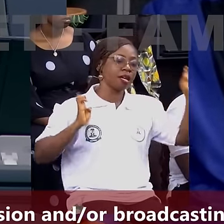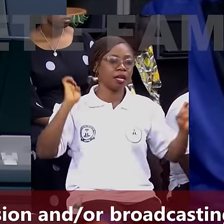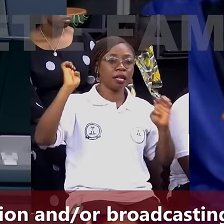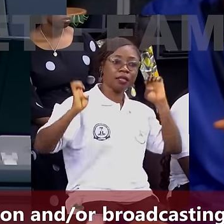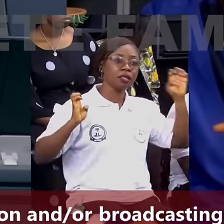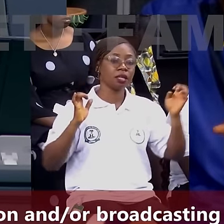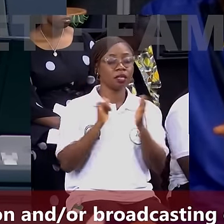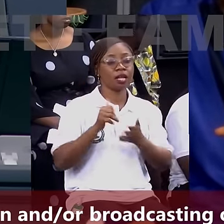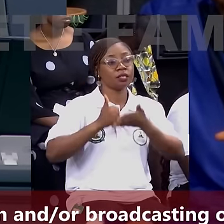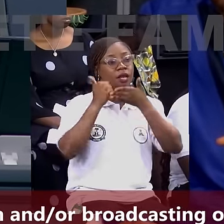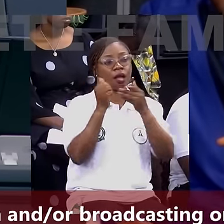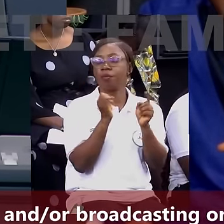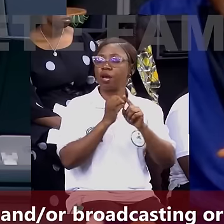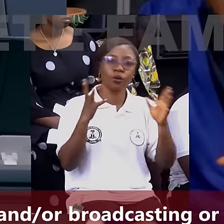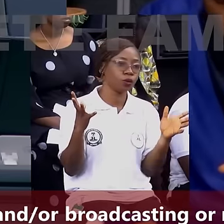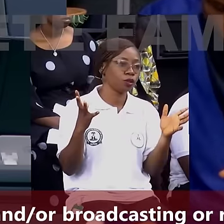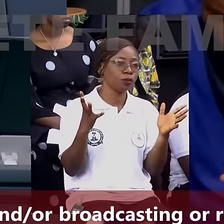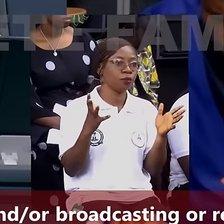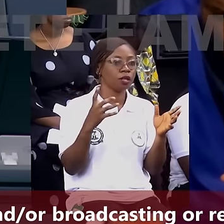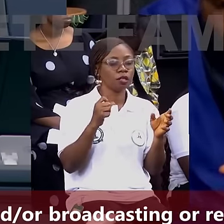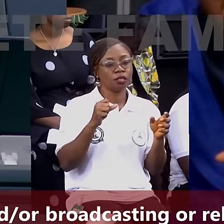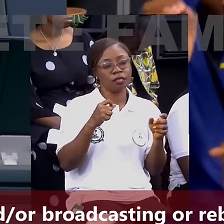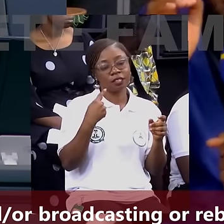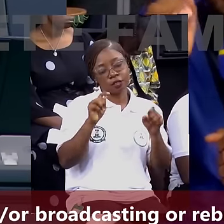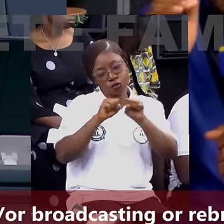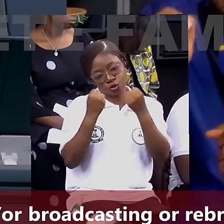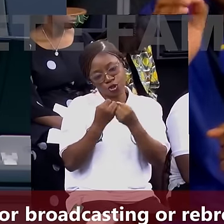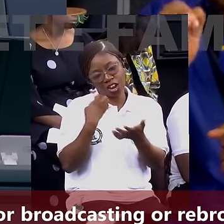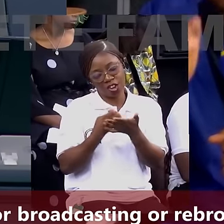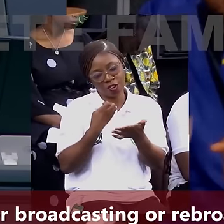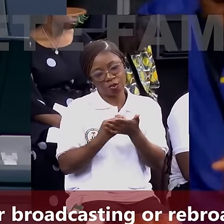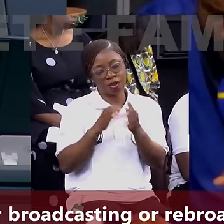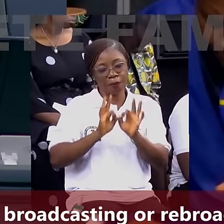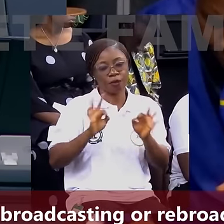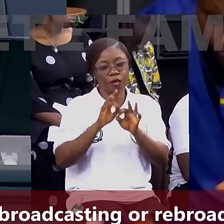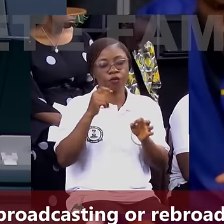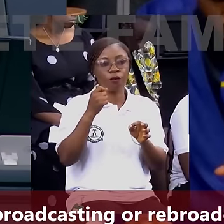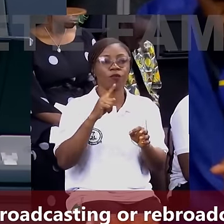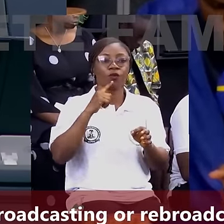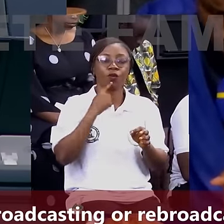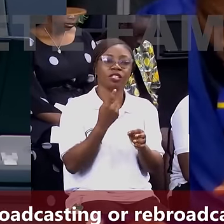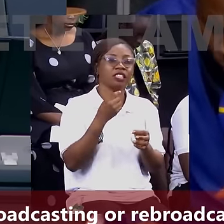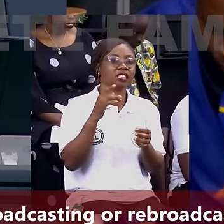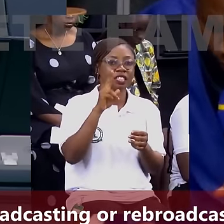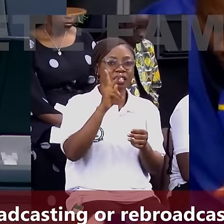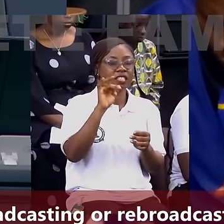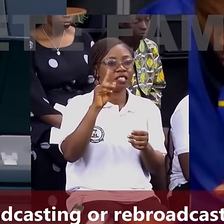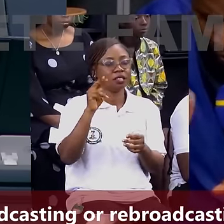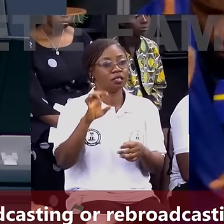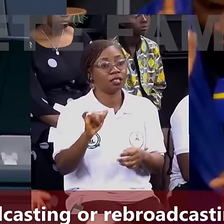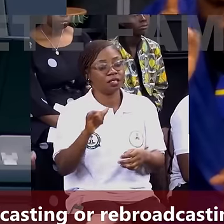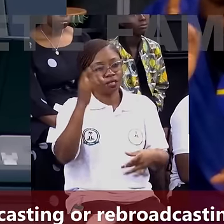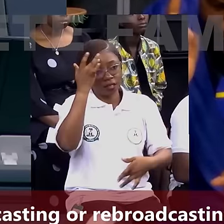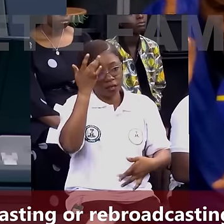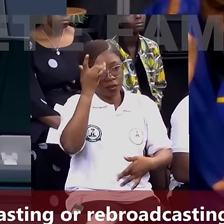lot in many ways. So the socioeconomic importance of chronic kidney disease. Once one